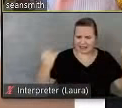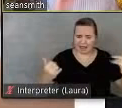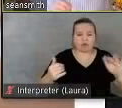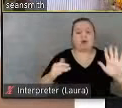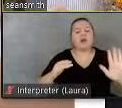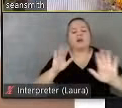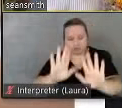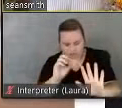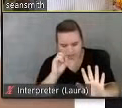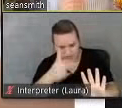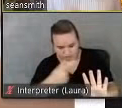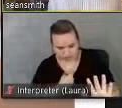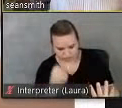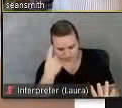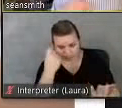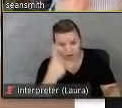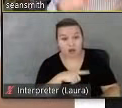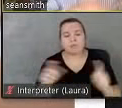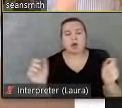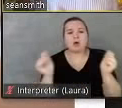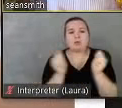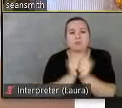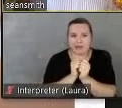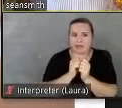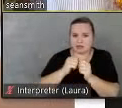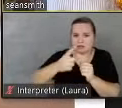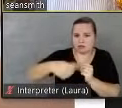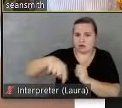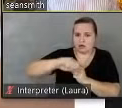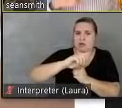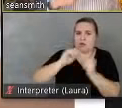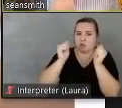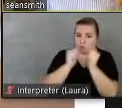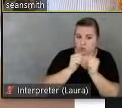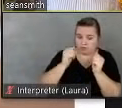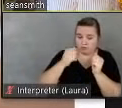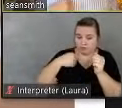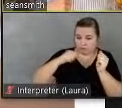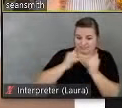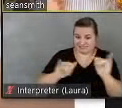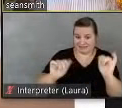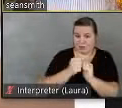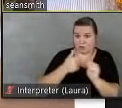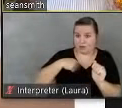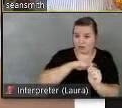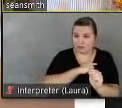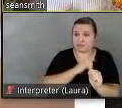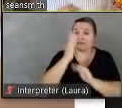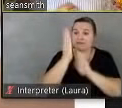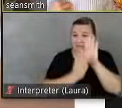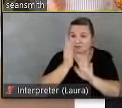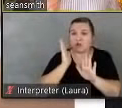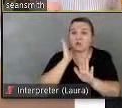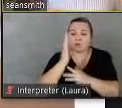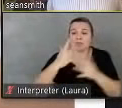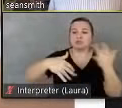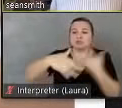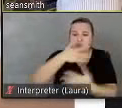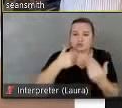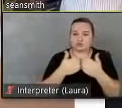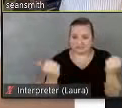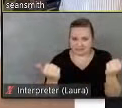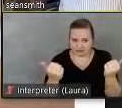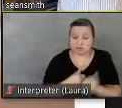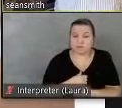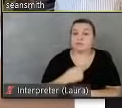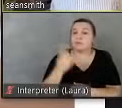with the virus still with us, many of us, when we go face-to-face, are going to have to worry about hand cleaning, social distancing. We're going to worry about where the